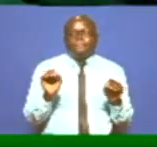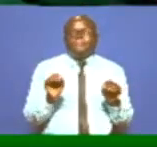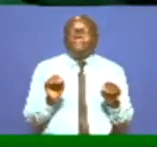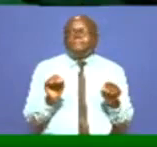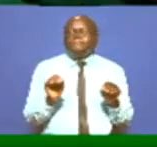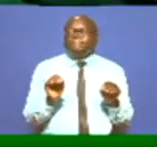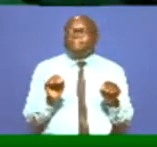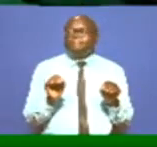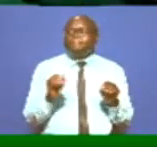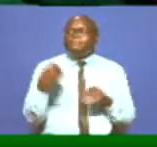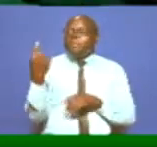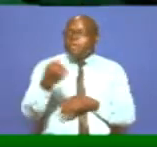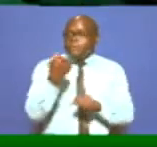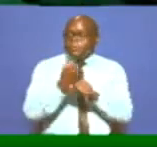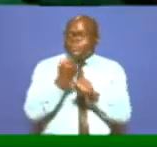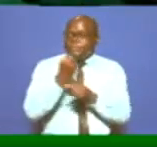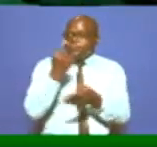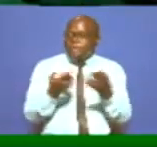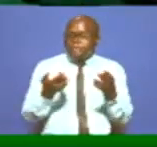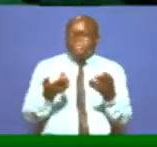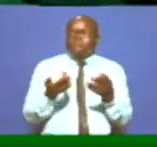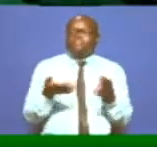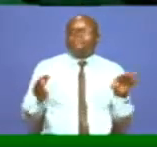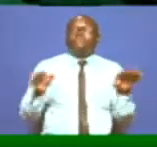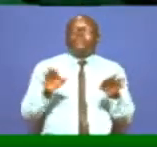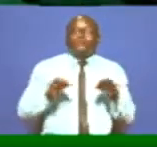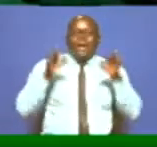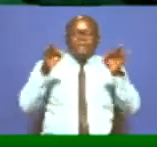plans other than adjourning the House until